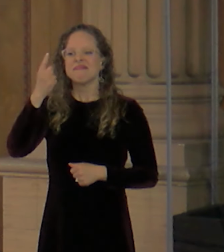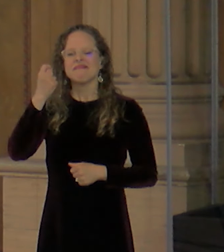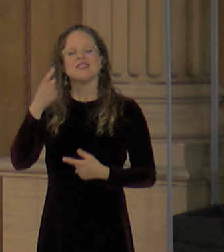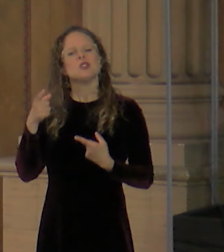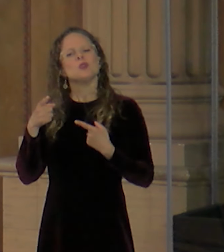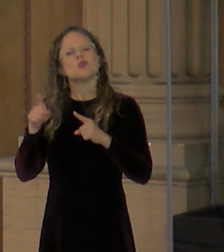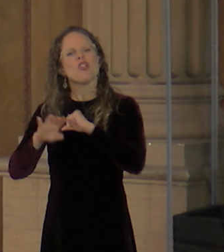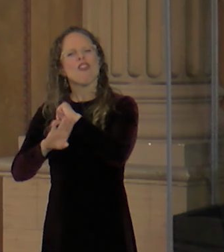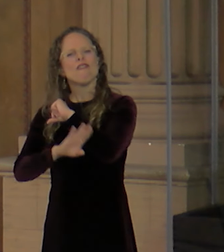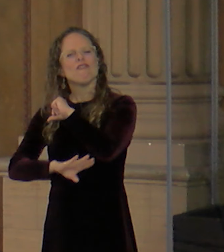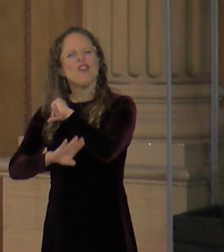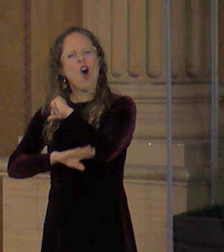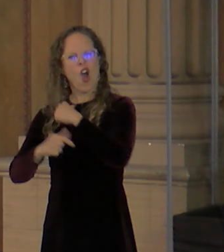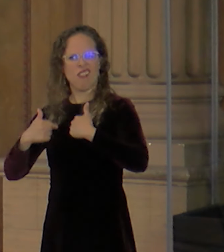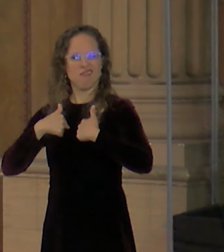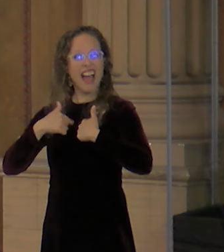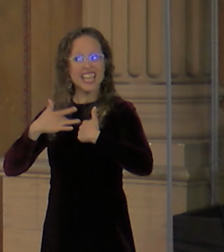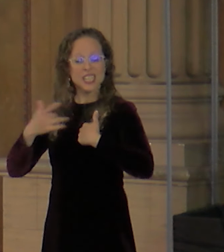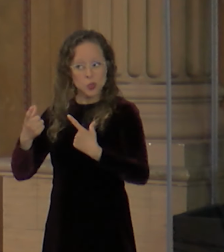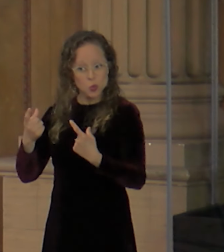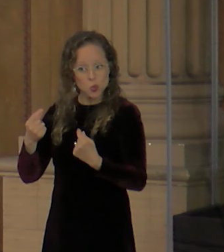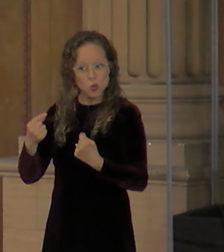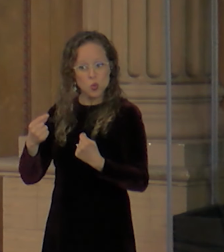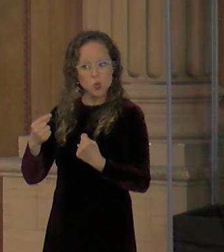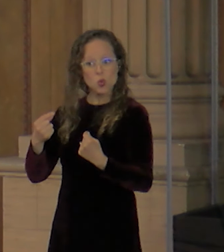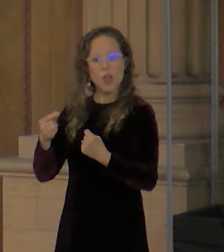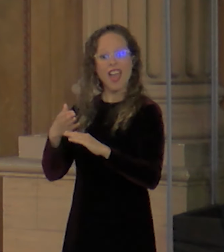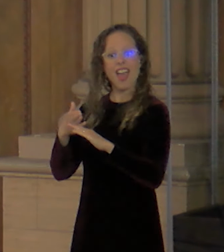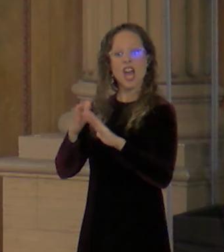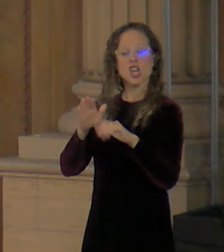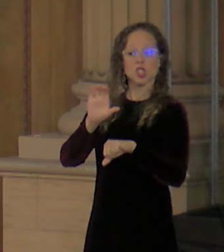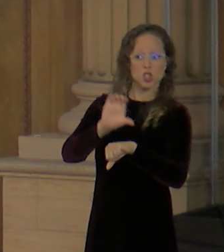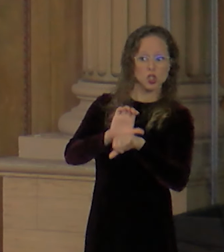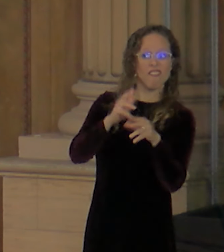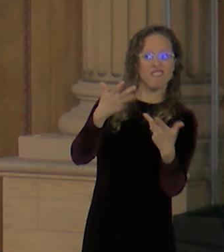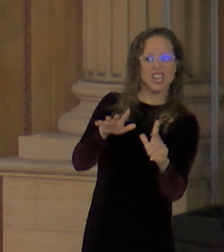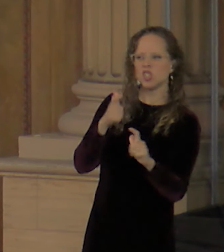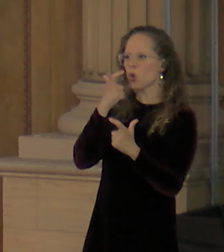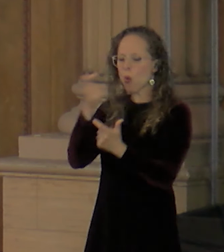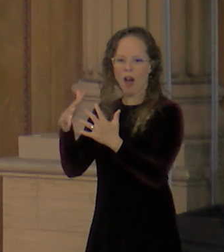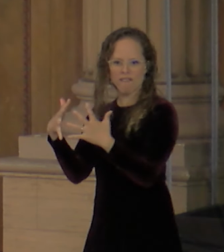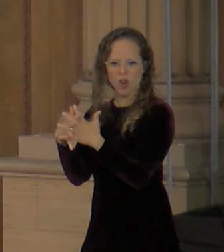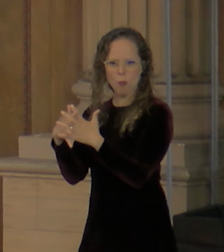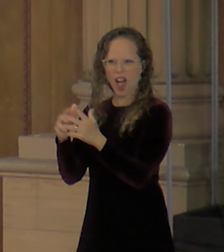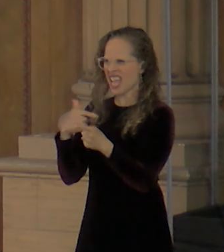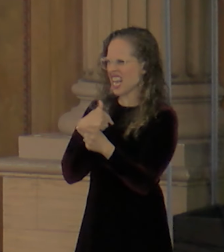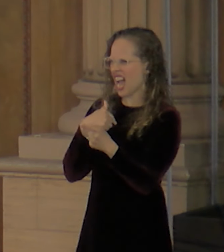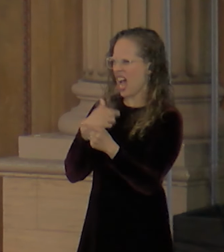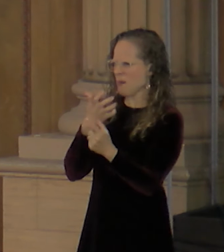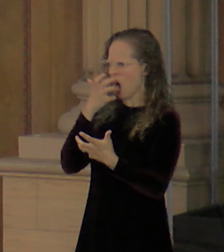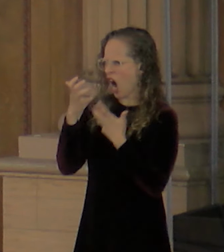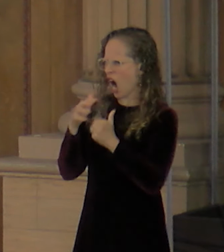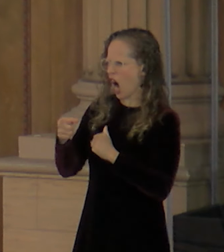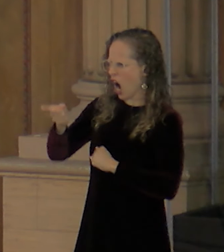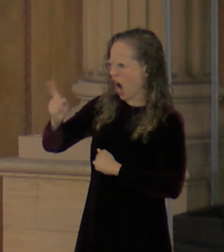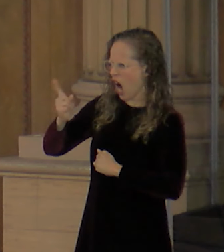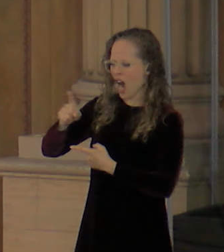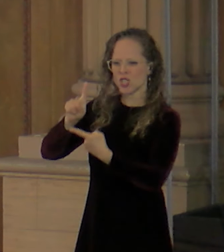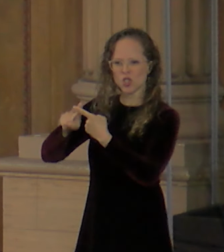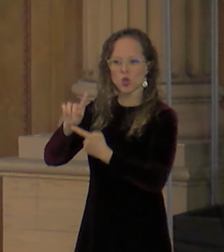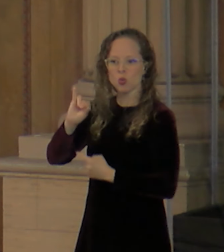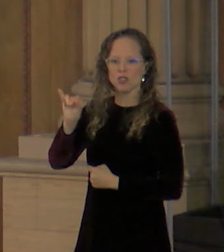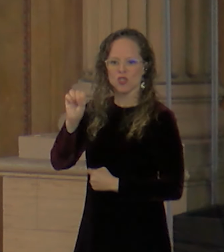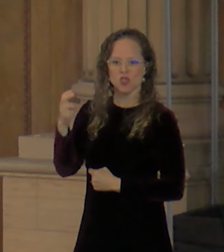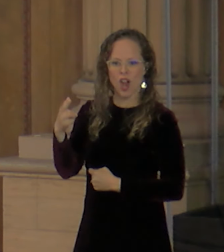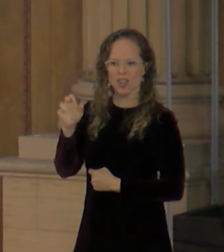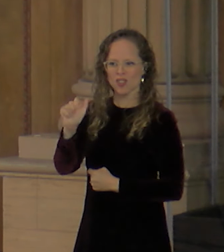fall yelling at Josh Allen through my TV, telling him how to be a better quarterback, because I know. And so, with